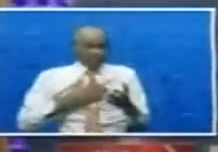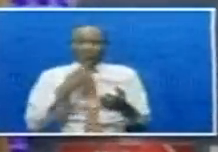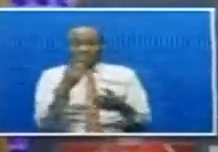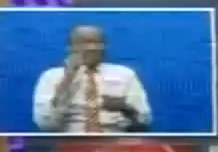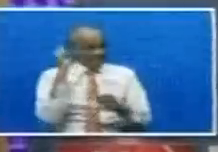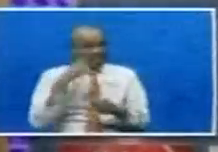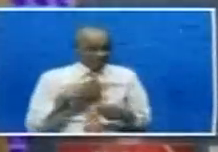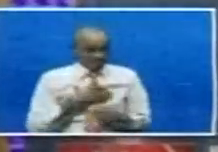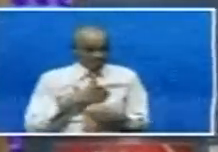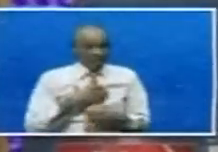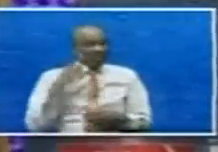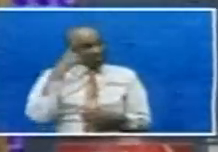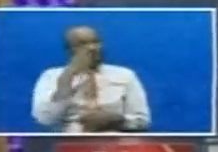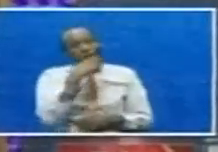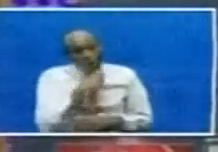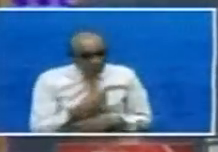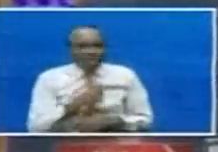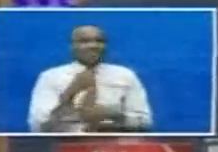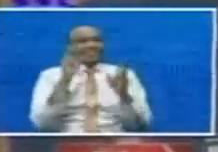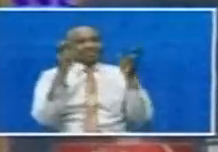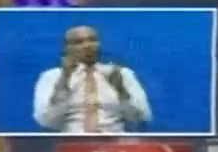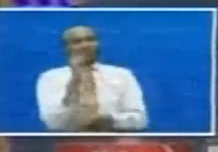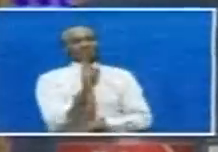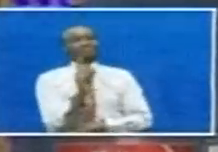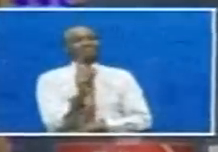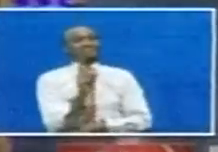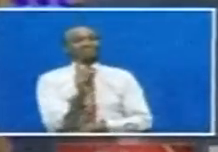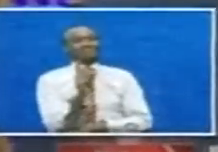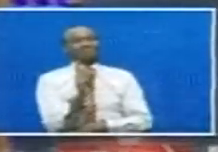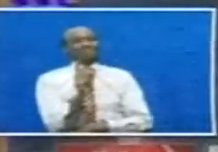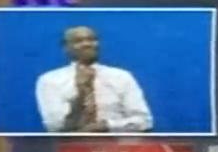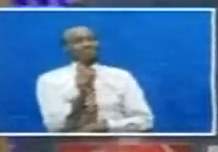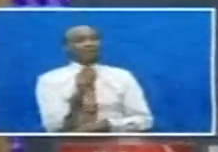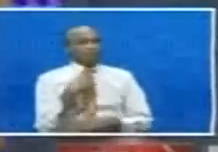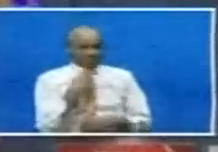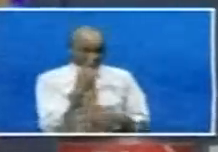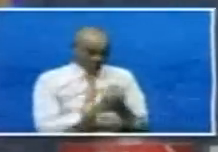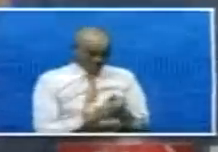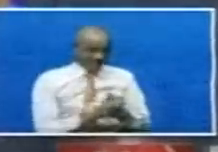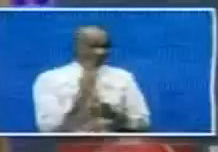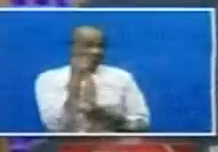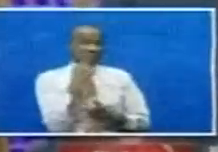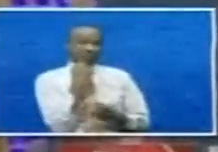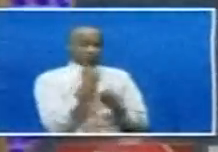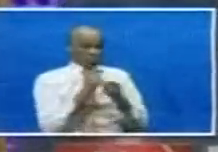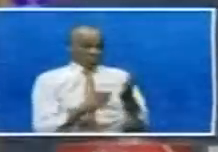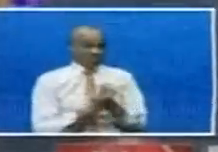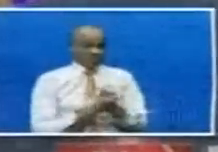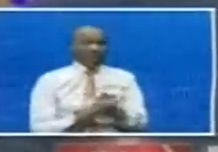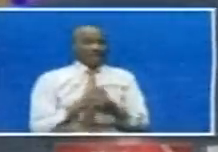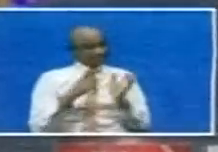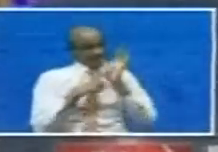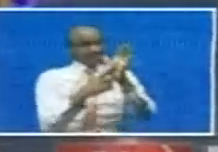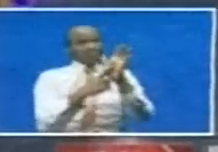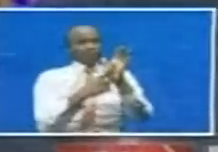Kenyans is the age issue. And I'm going to go to, let me do a landscaping, for example. Let's take the